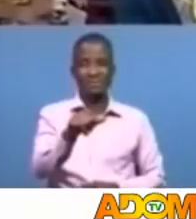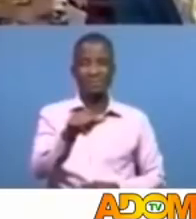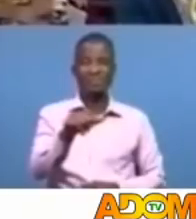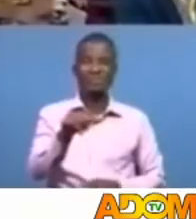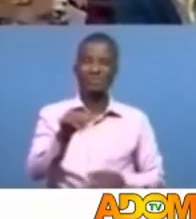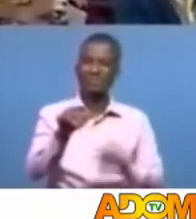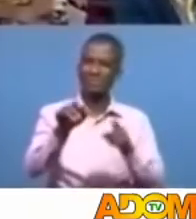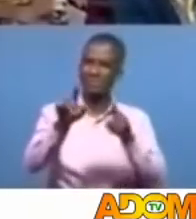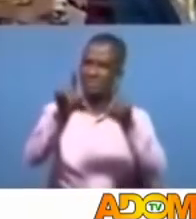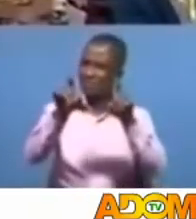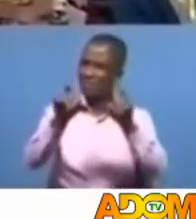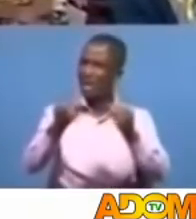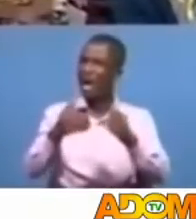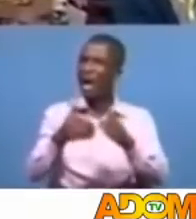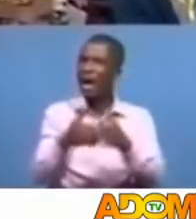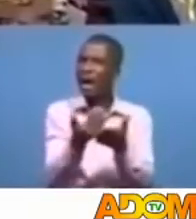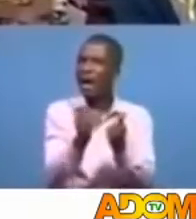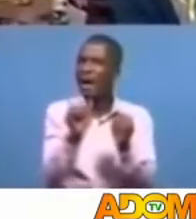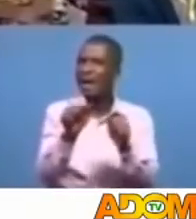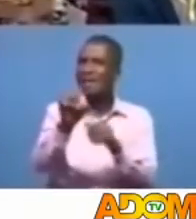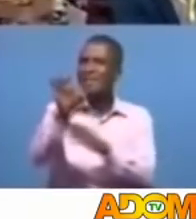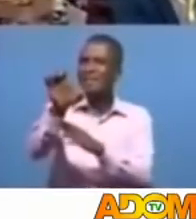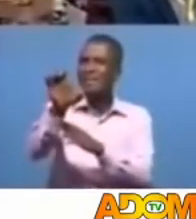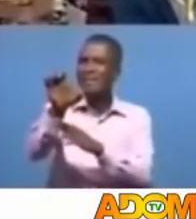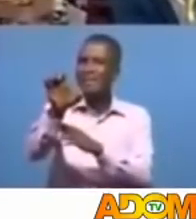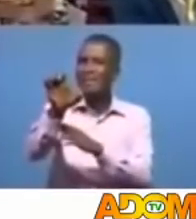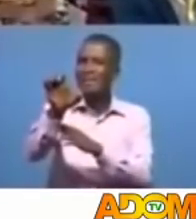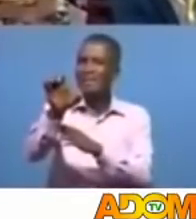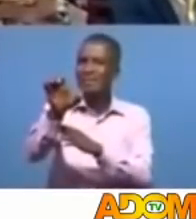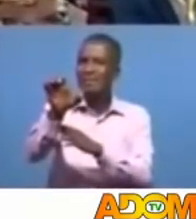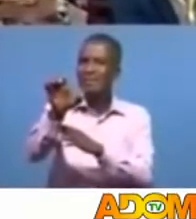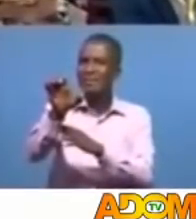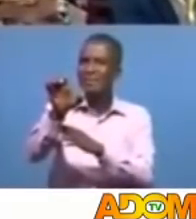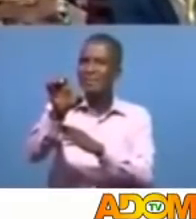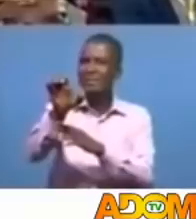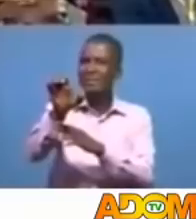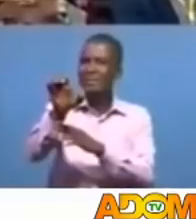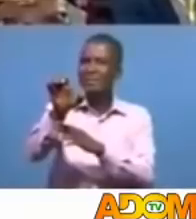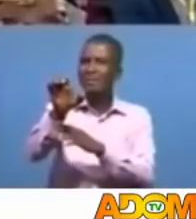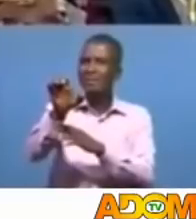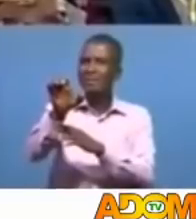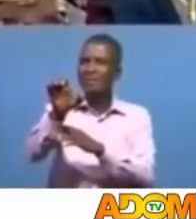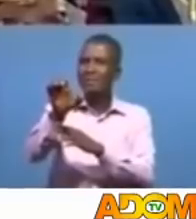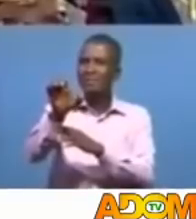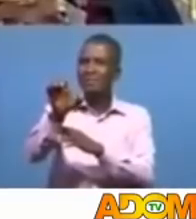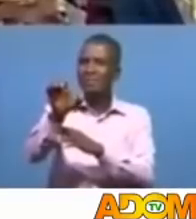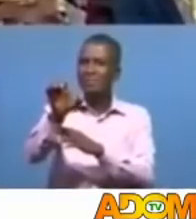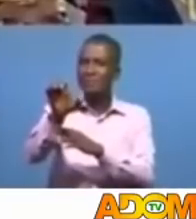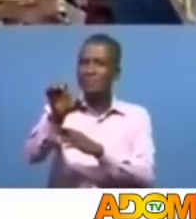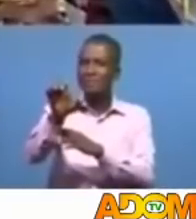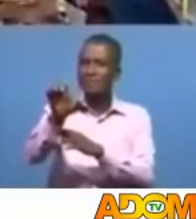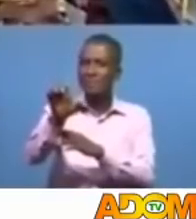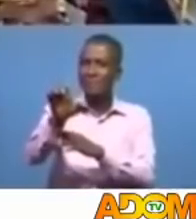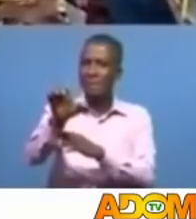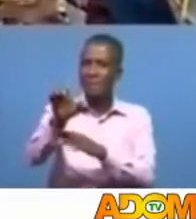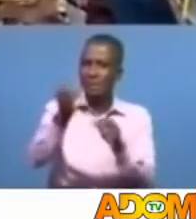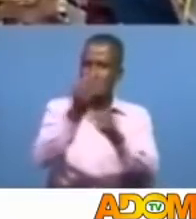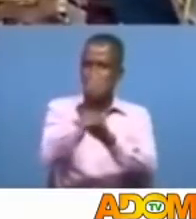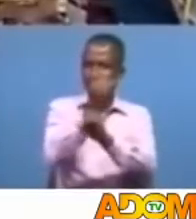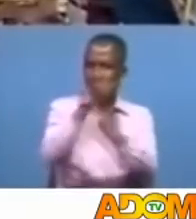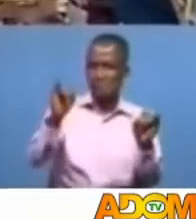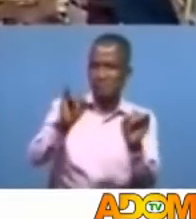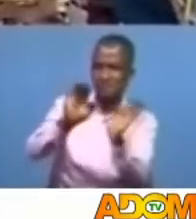The question is, how can the chairperson or the first respondent vindicate herself when she is not on trial before us? She has neither